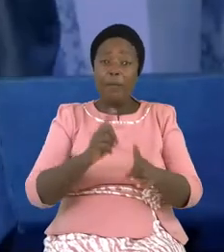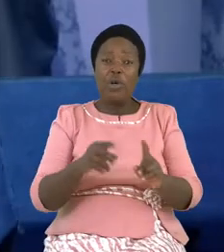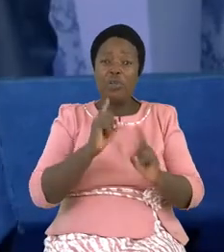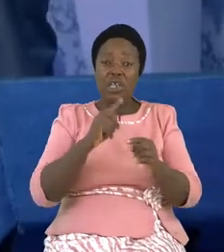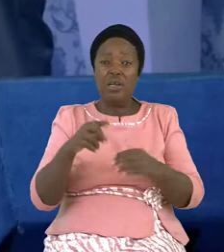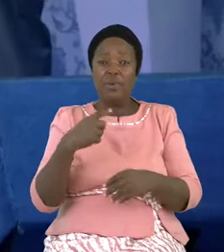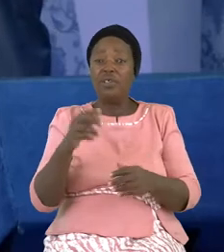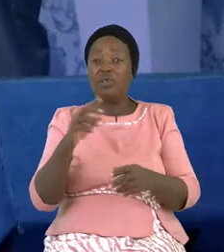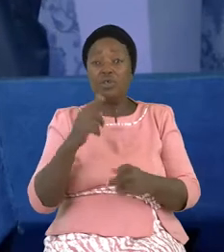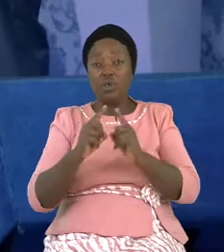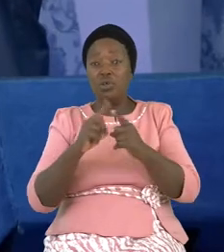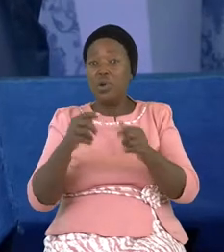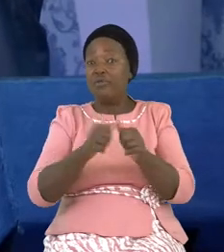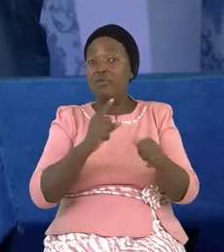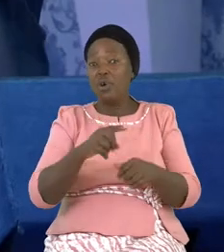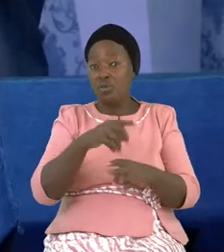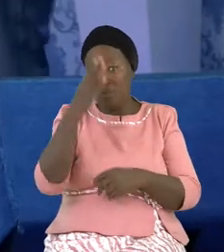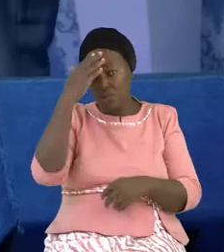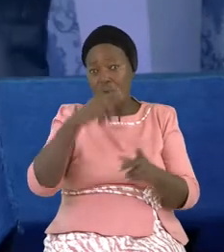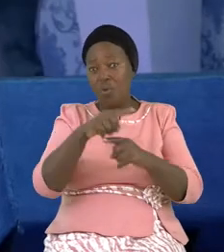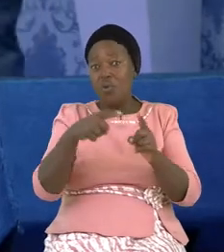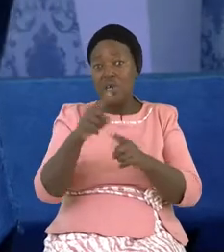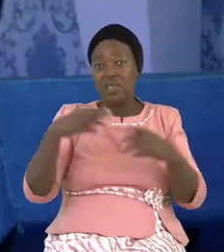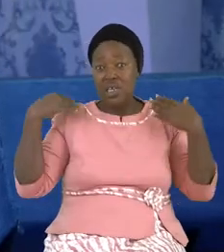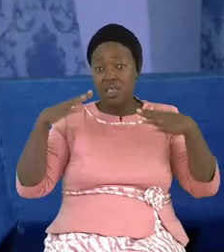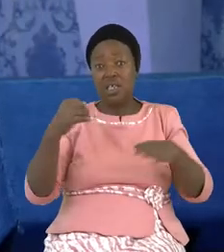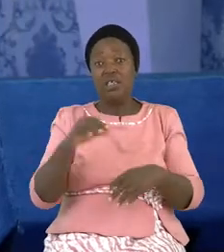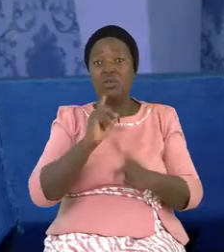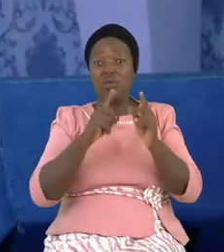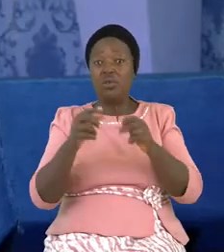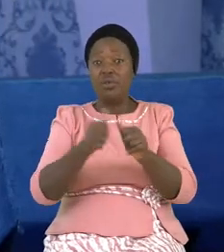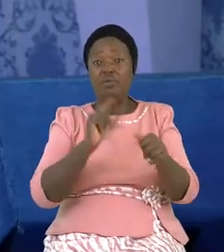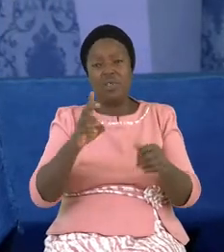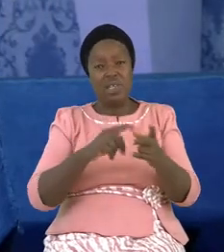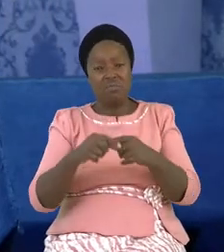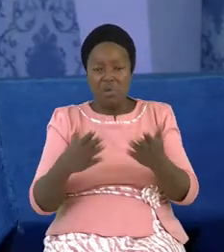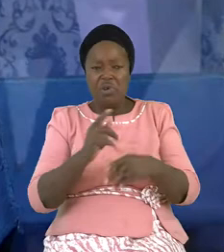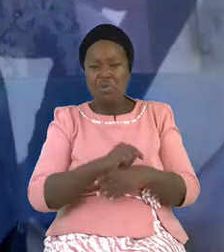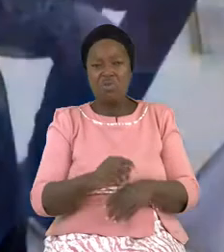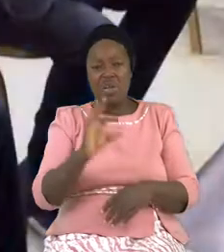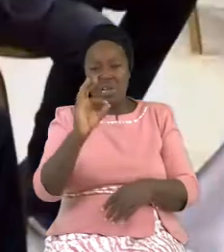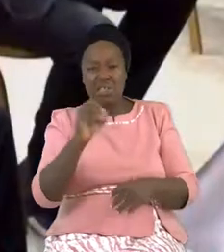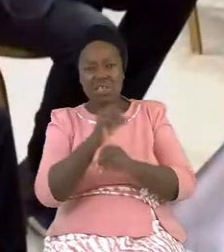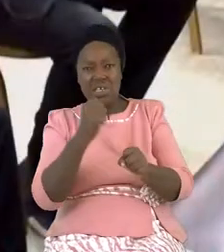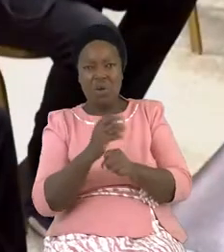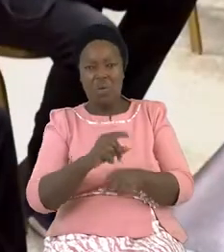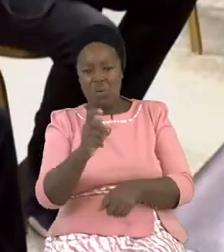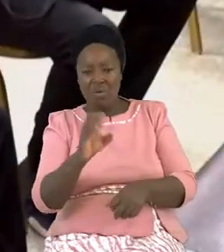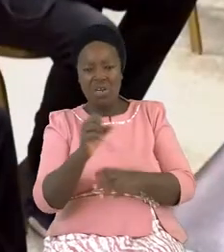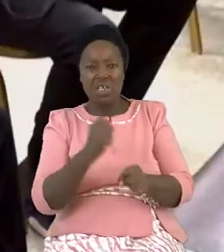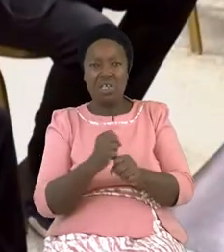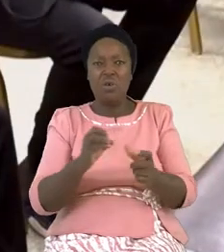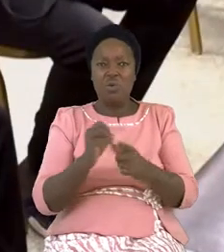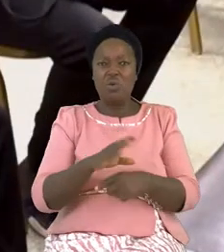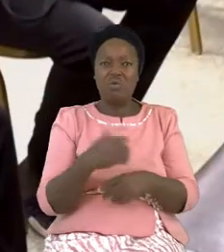when the Ancient of Days is talking to anyone, even if you are 80 or 90 or 100, you're still a little